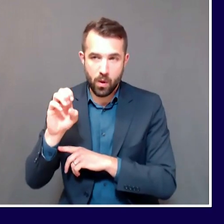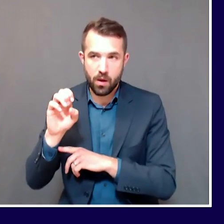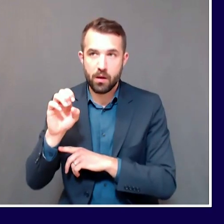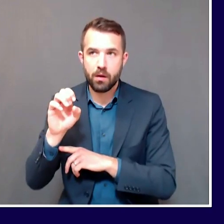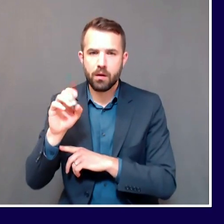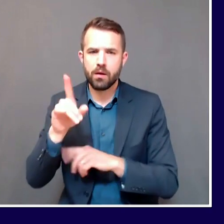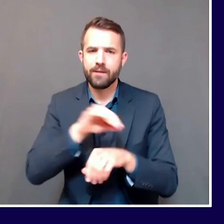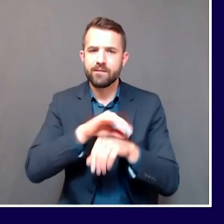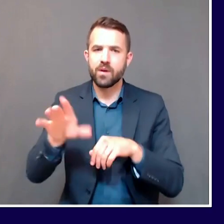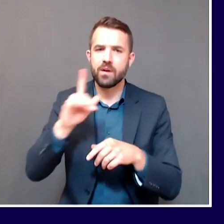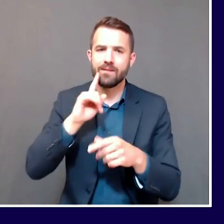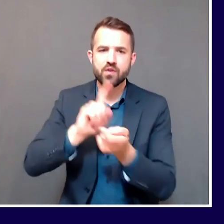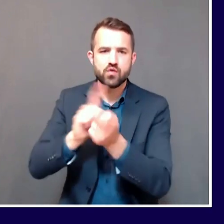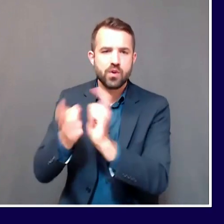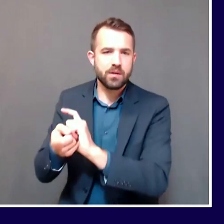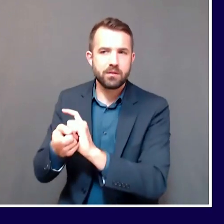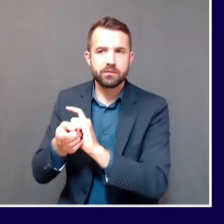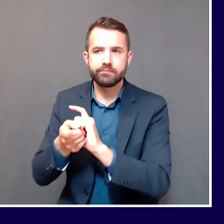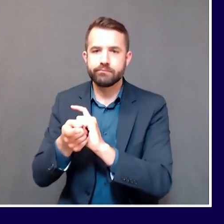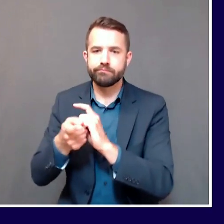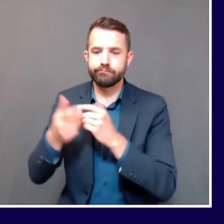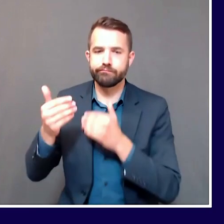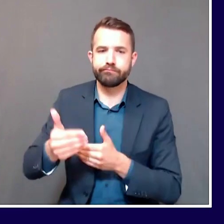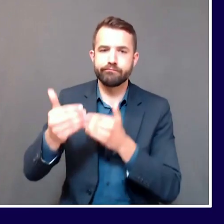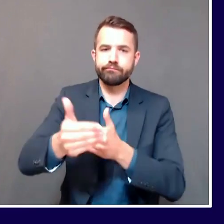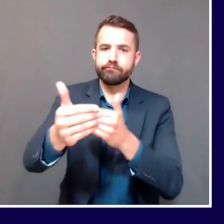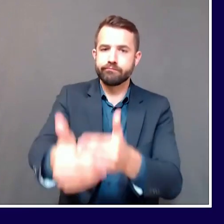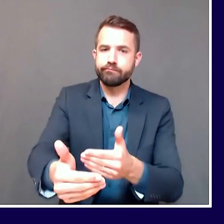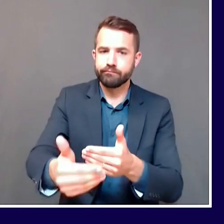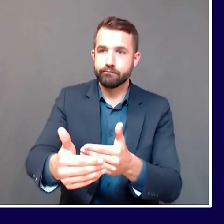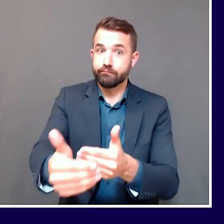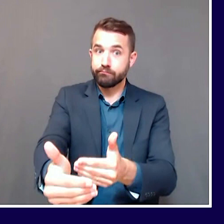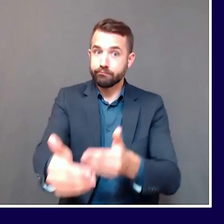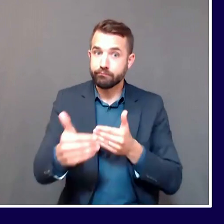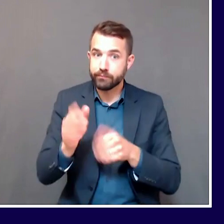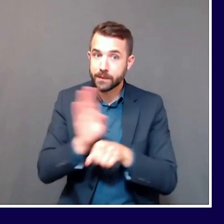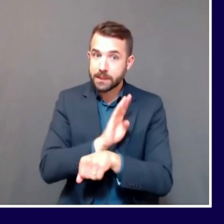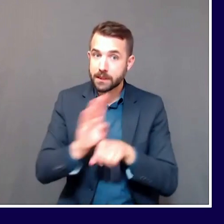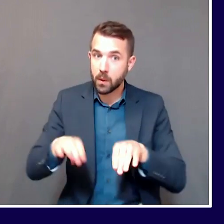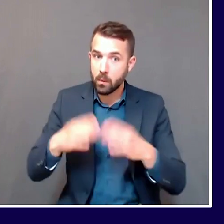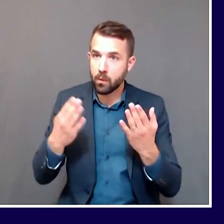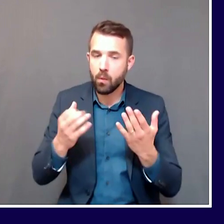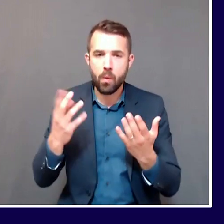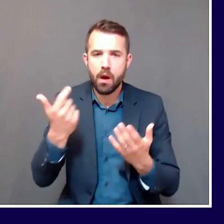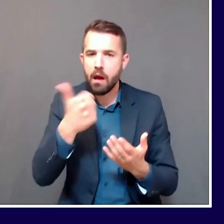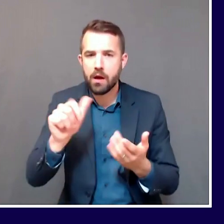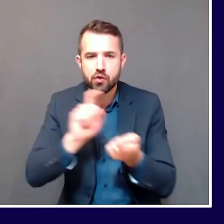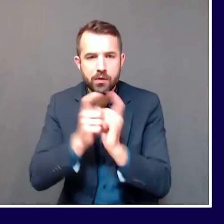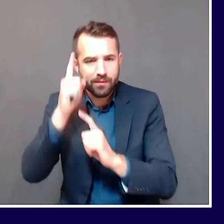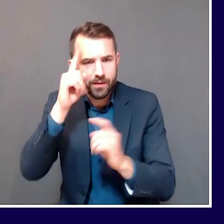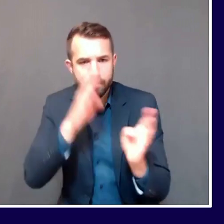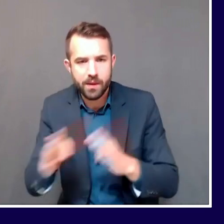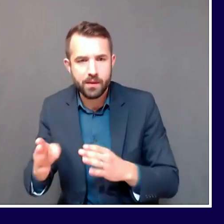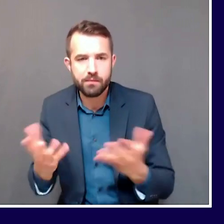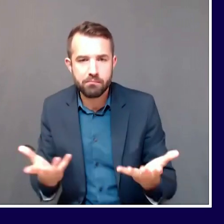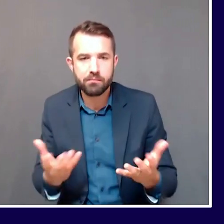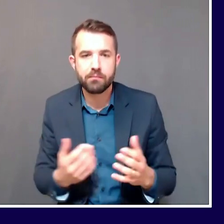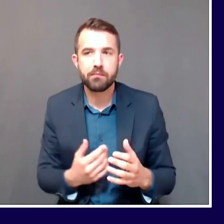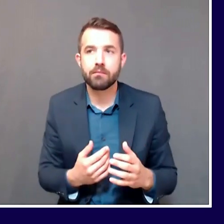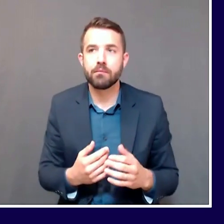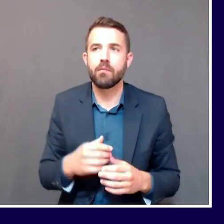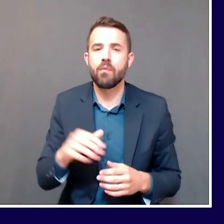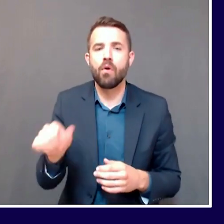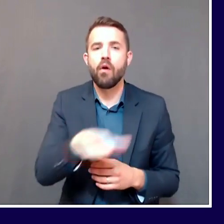And I guess, what do you kind of see as the value in releasing this data, even though the